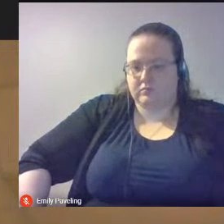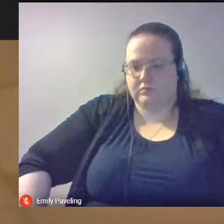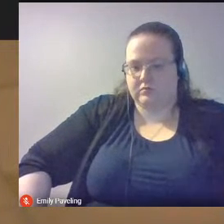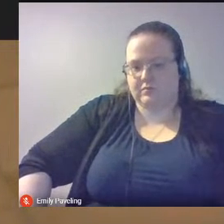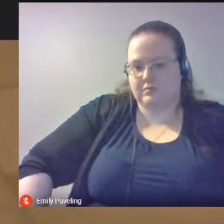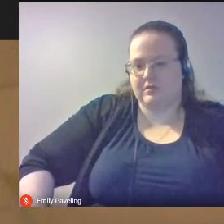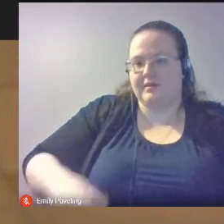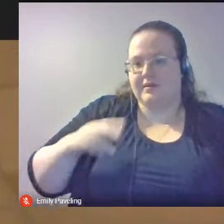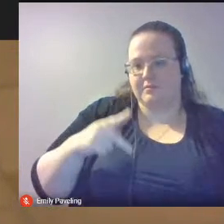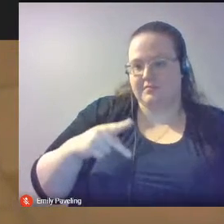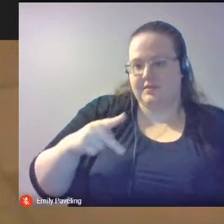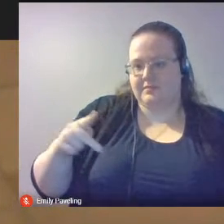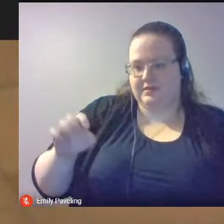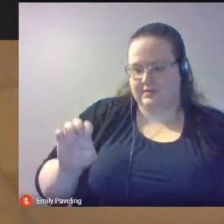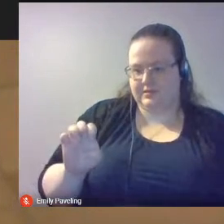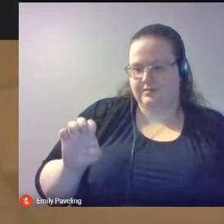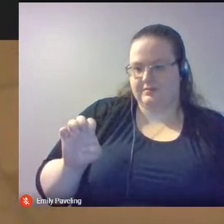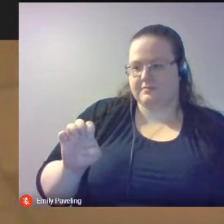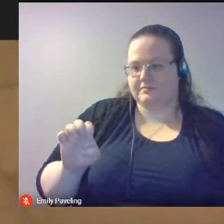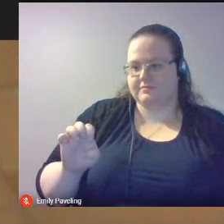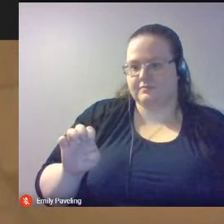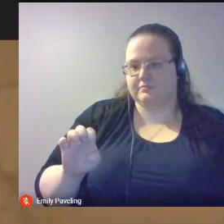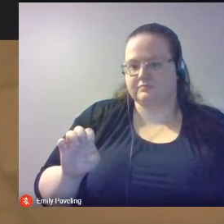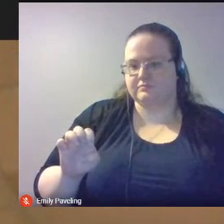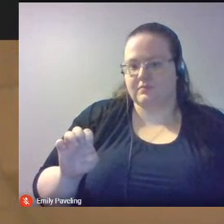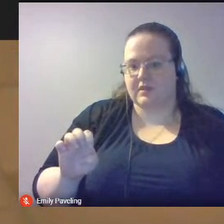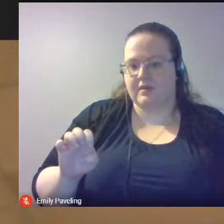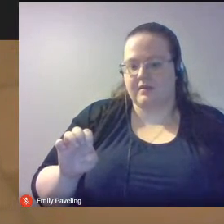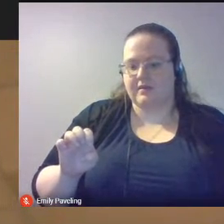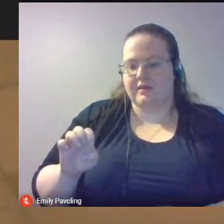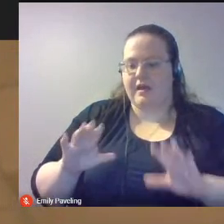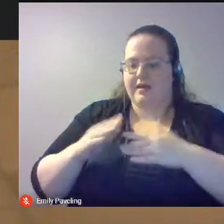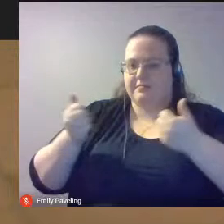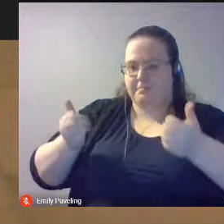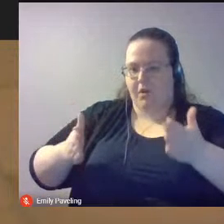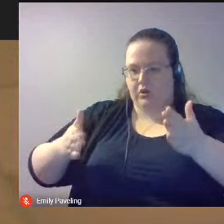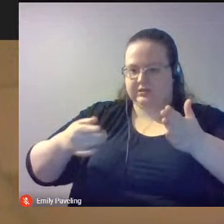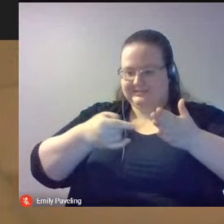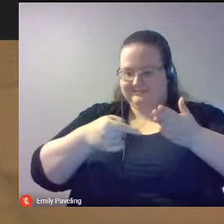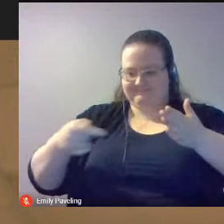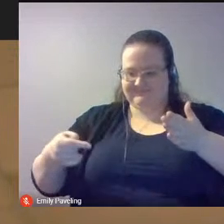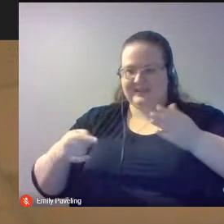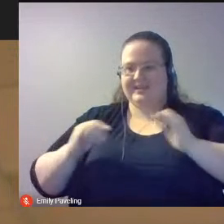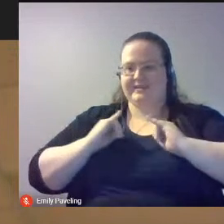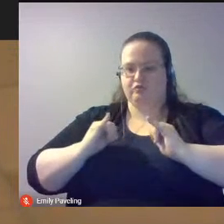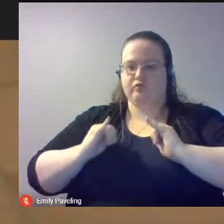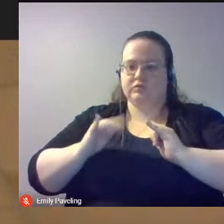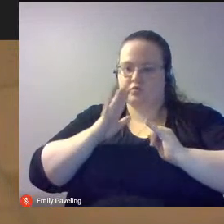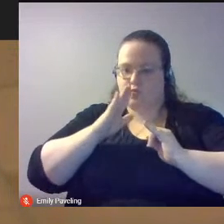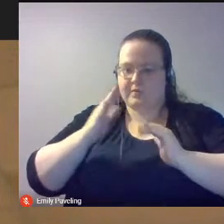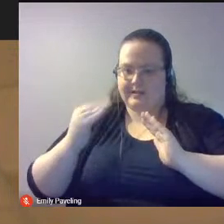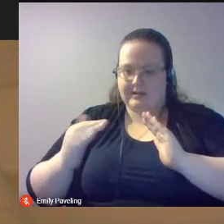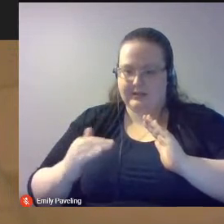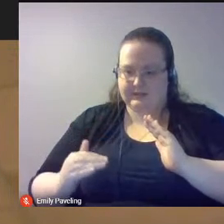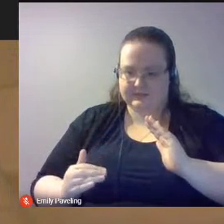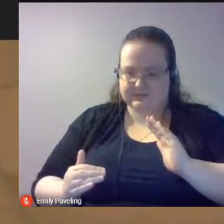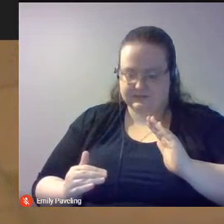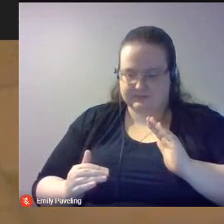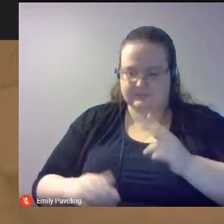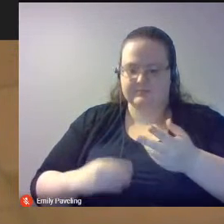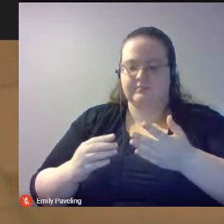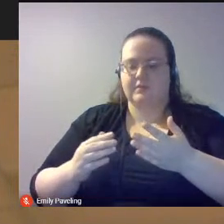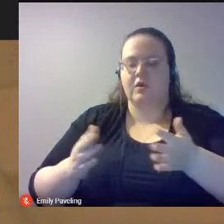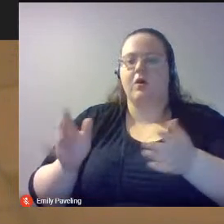personal protective equipment should be available on the outside of the kit. And a non-contact thermometer should also be available,